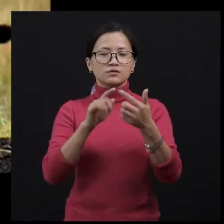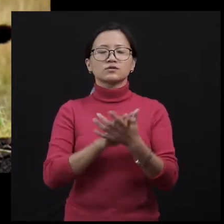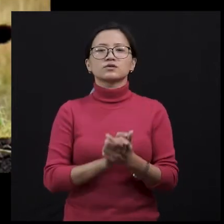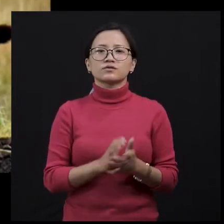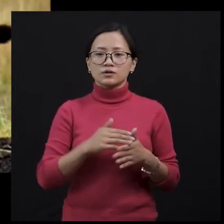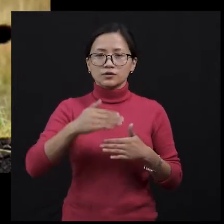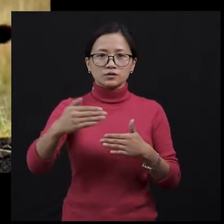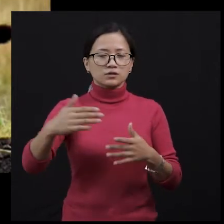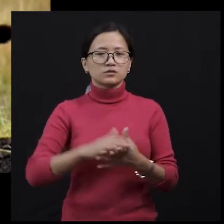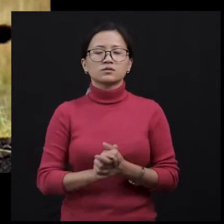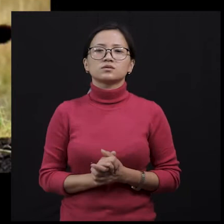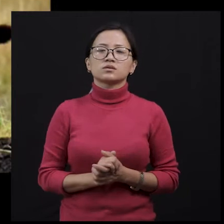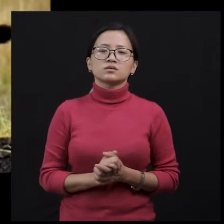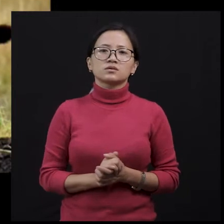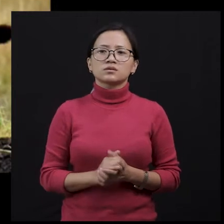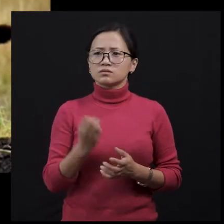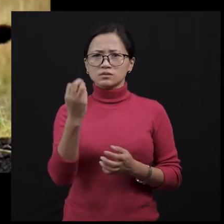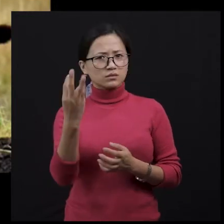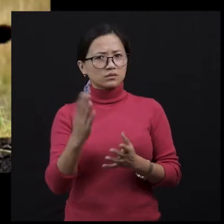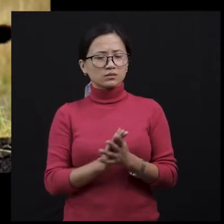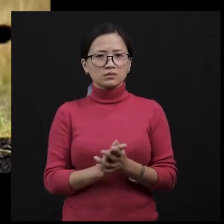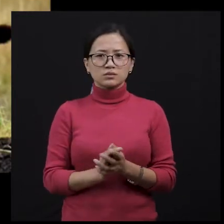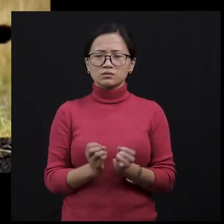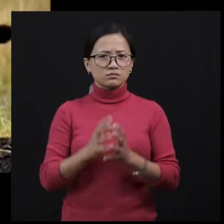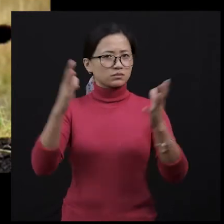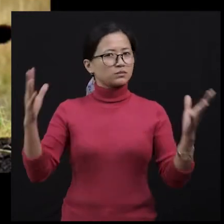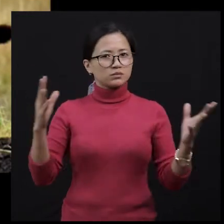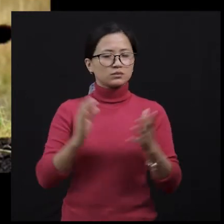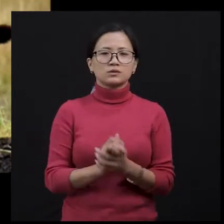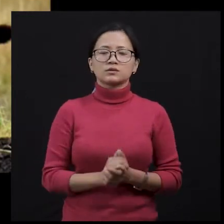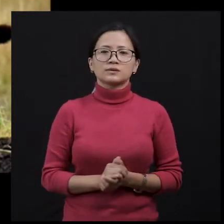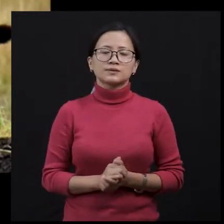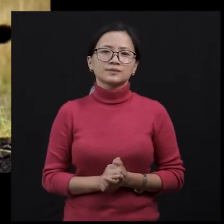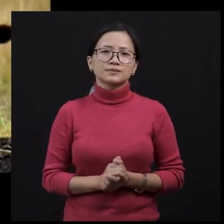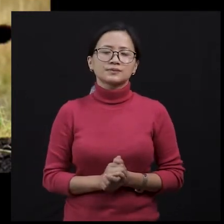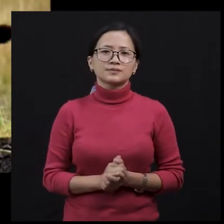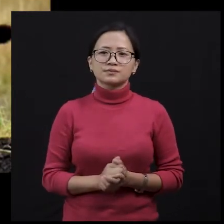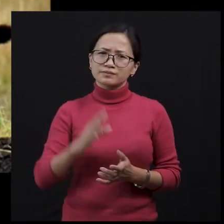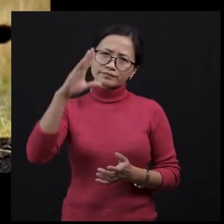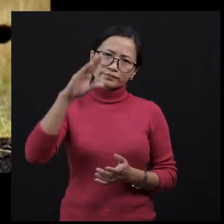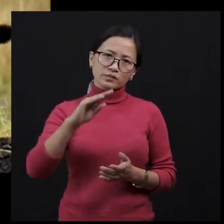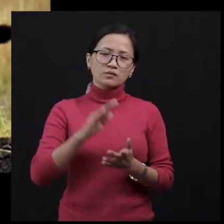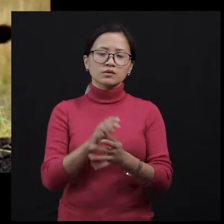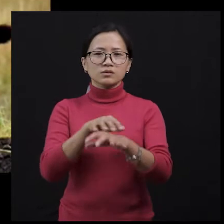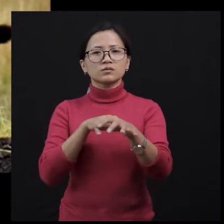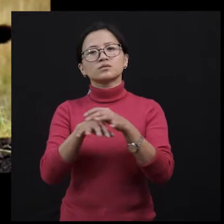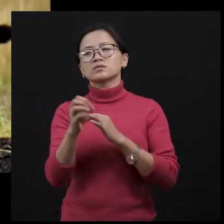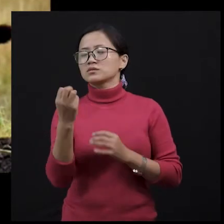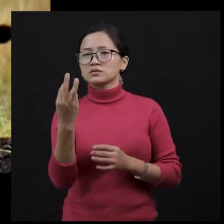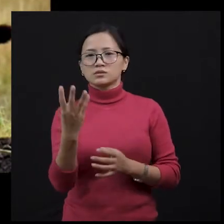Okay? Those wild animals whose numbers are not more. We have less numbers of those